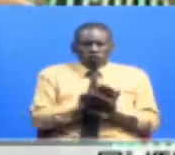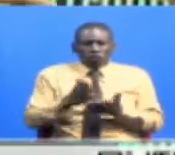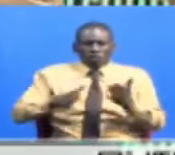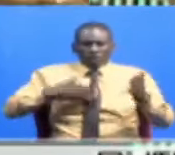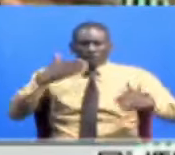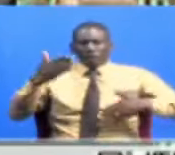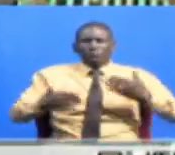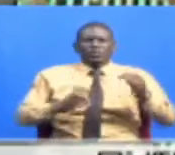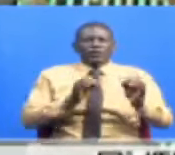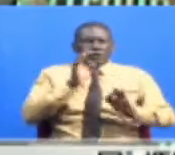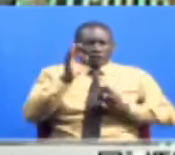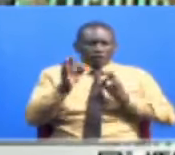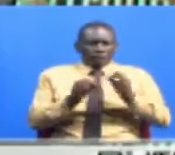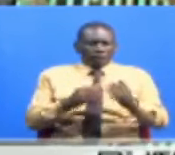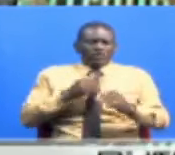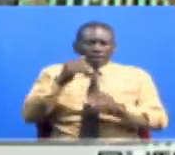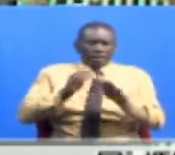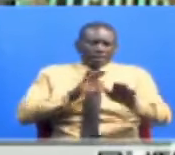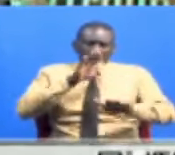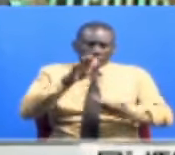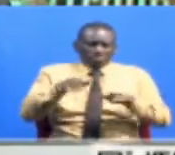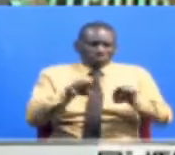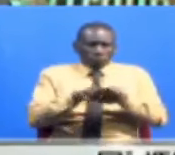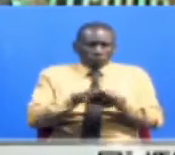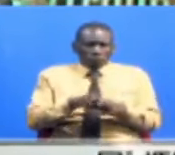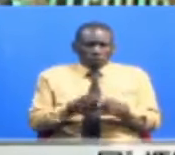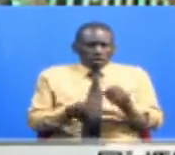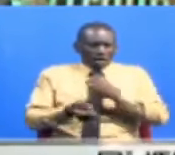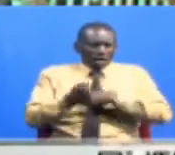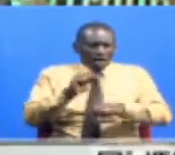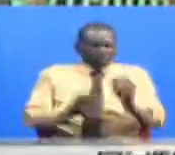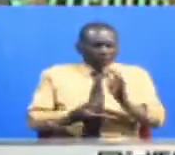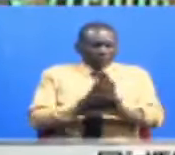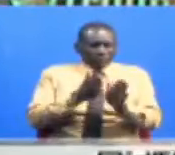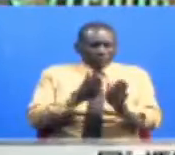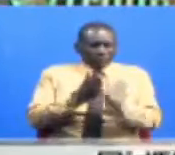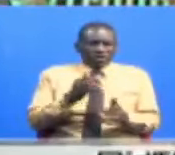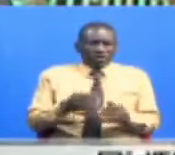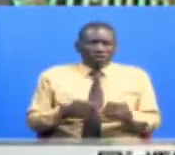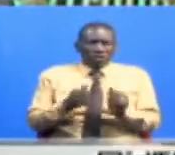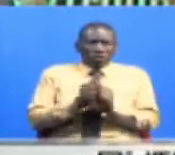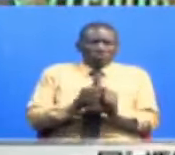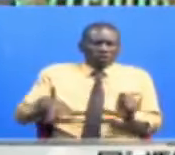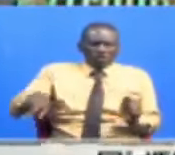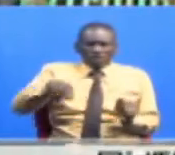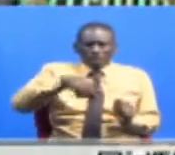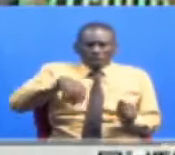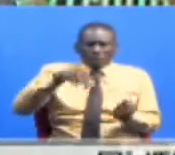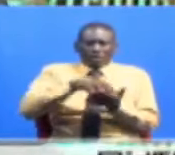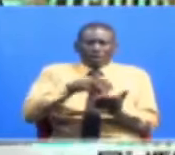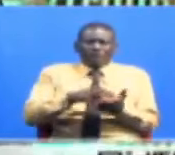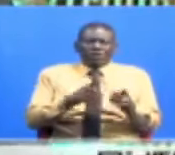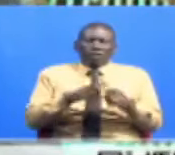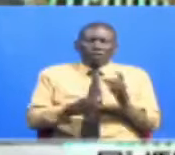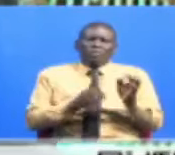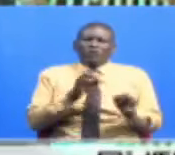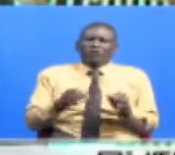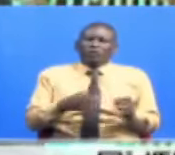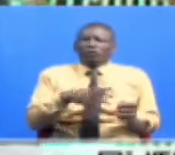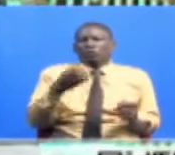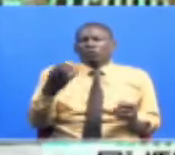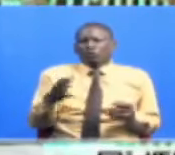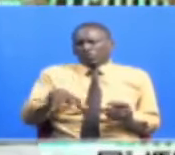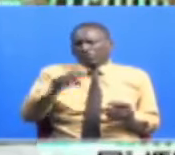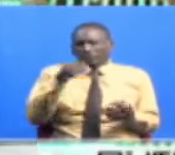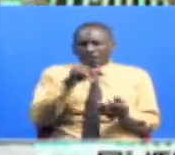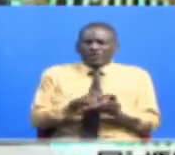really appreciate if the next stage also moved with speed with our cases. But if you were to go